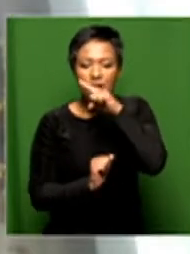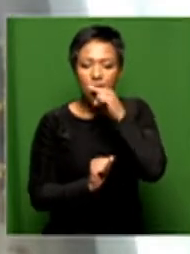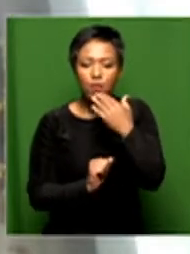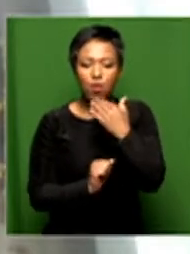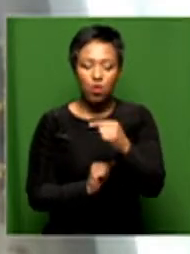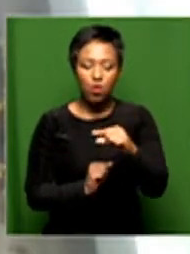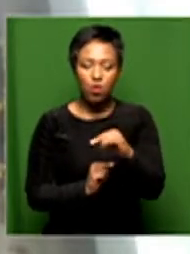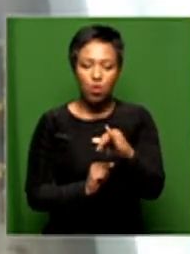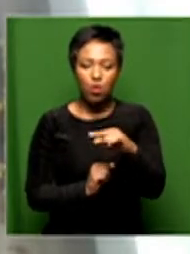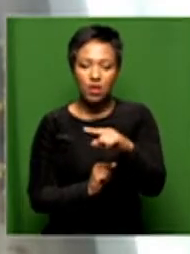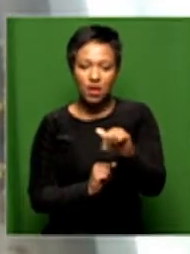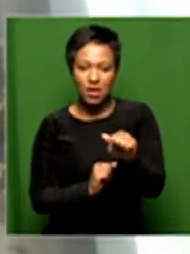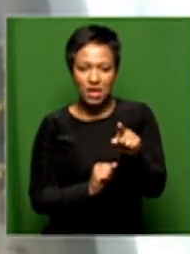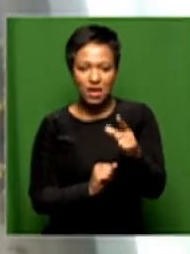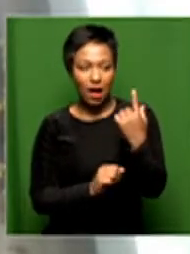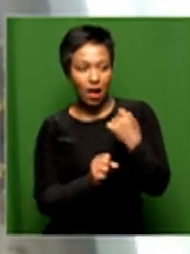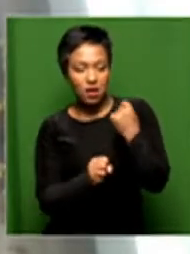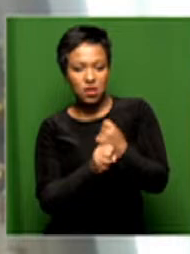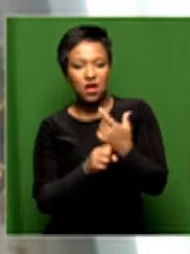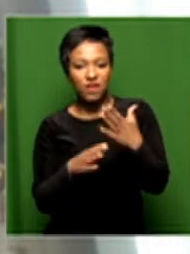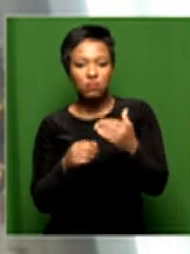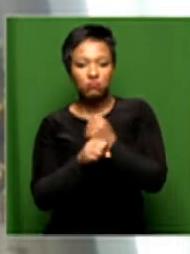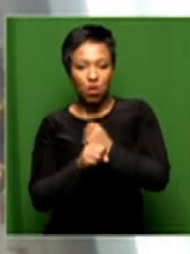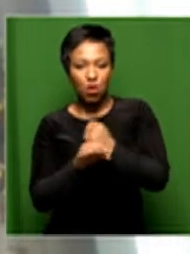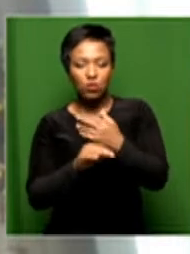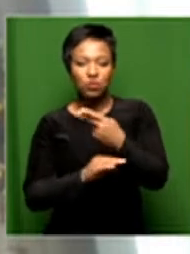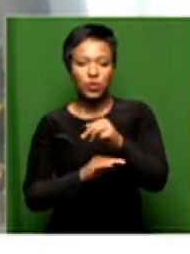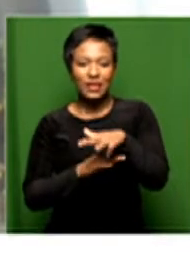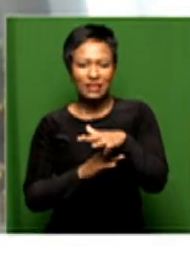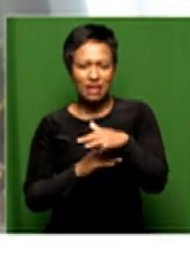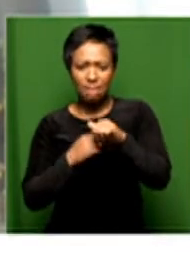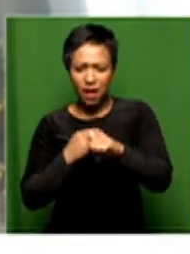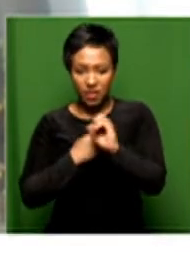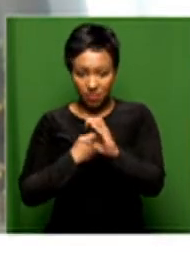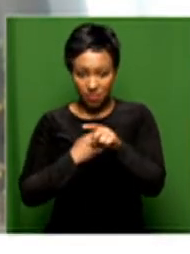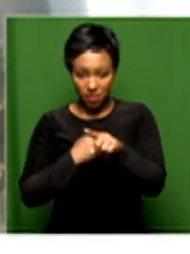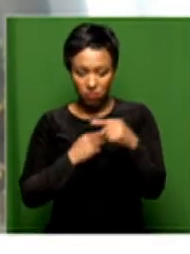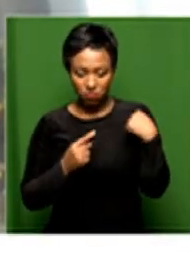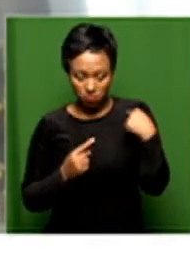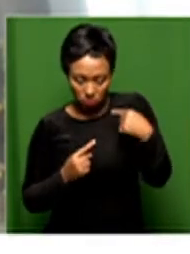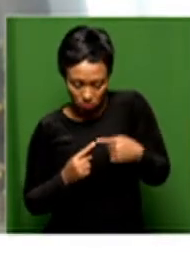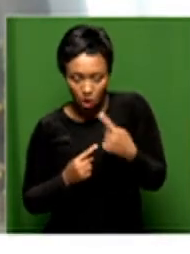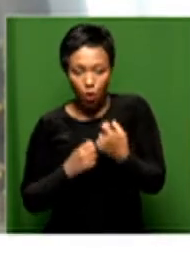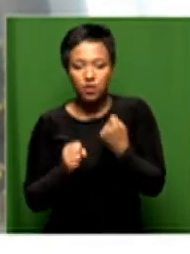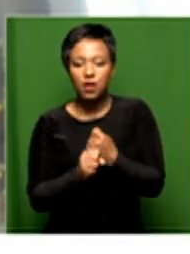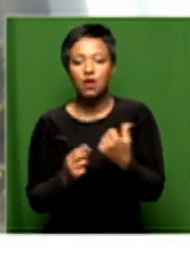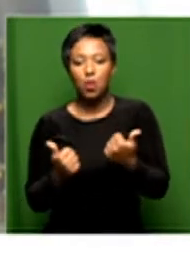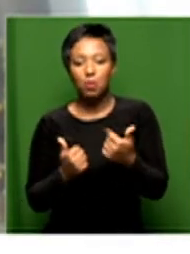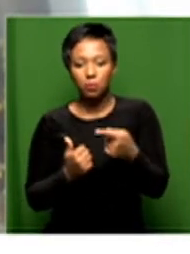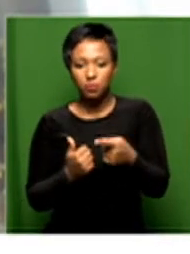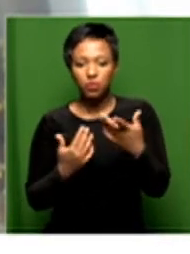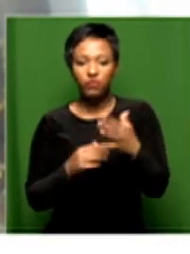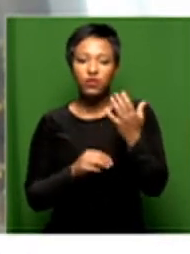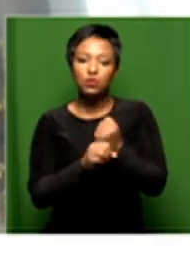and it was originally launched last year in 2019. September, actually. So we are just about a year away from when